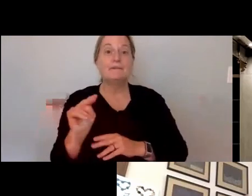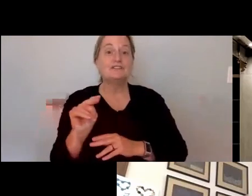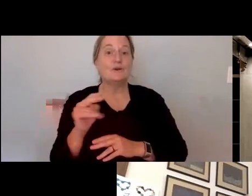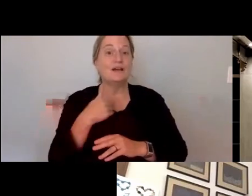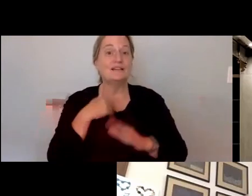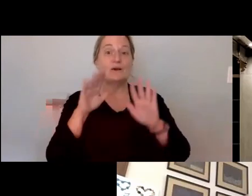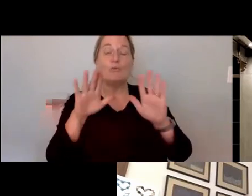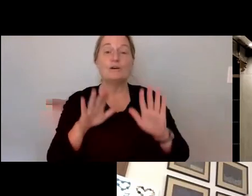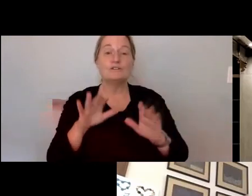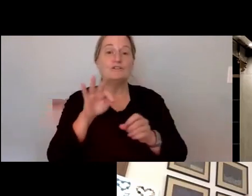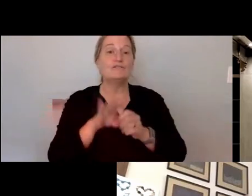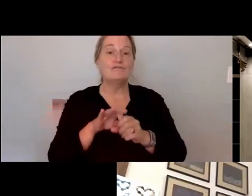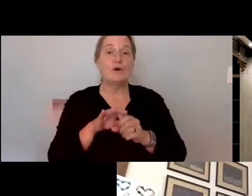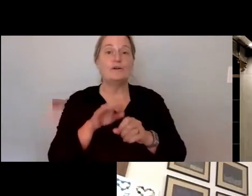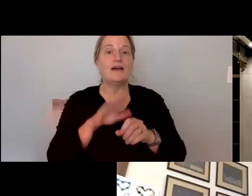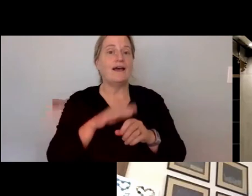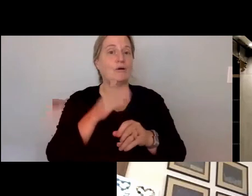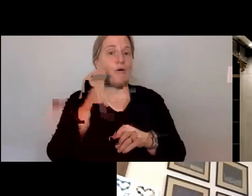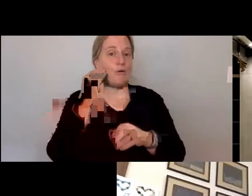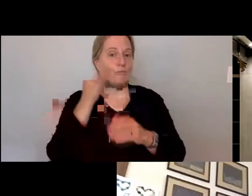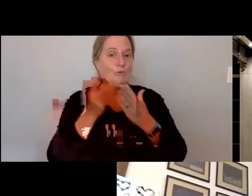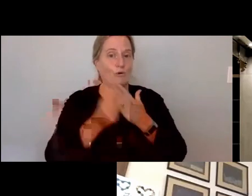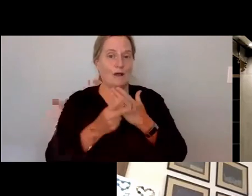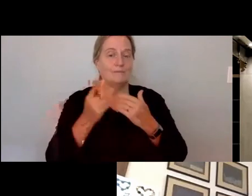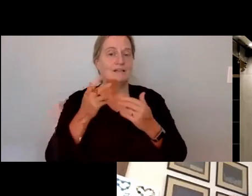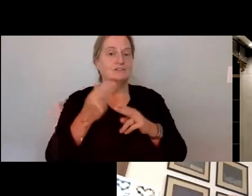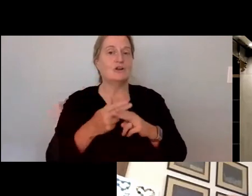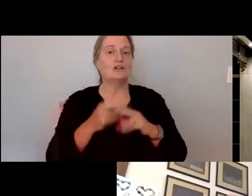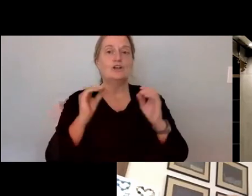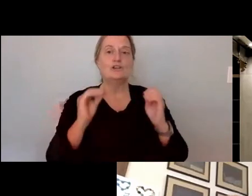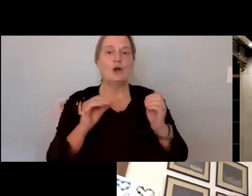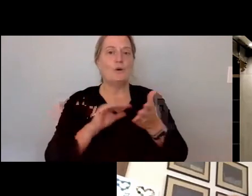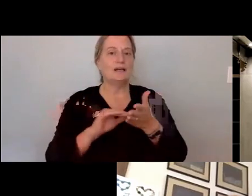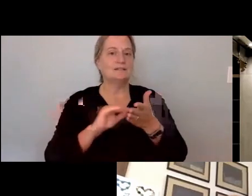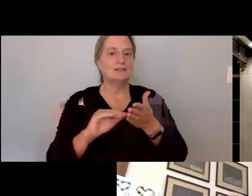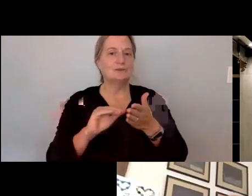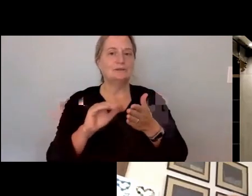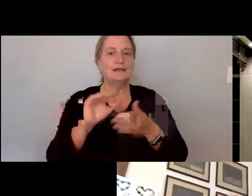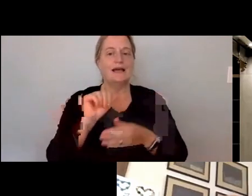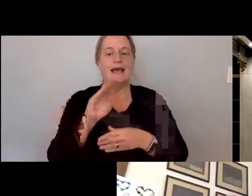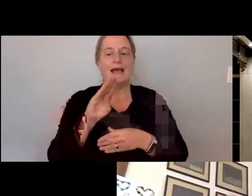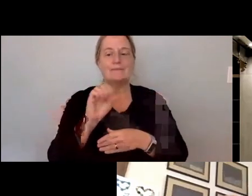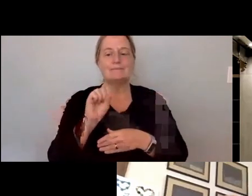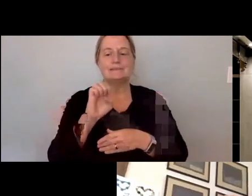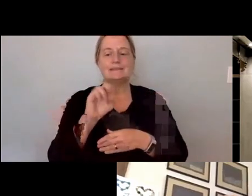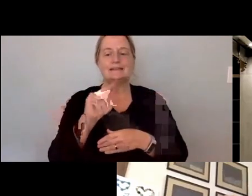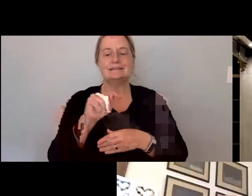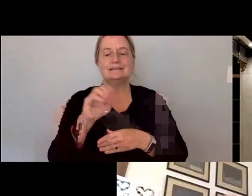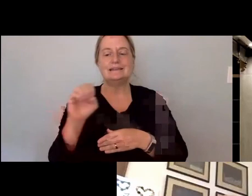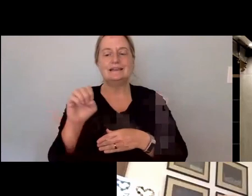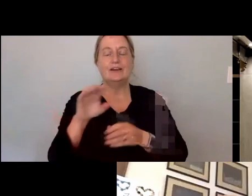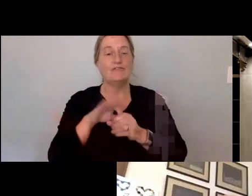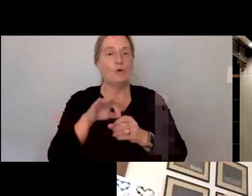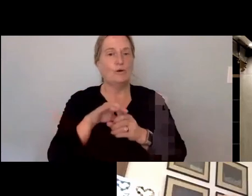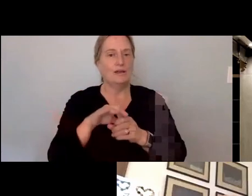It's called No Excuse Absentee Voting. I don't know if you can still sign up for it yet for this primary coming up.